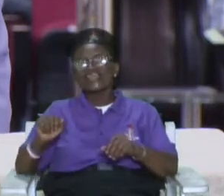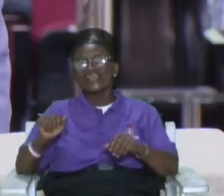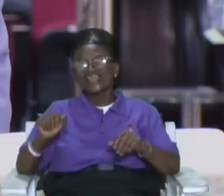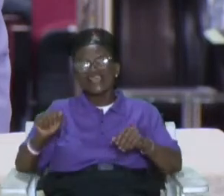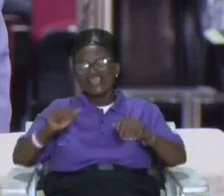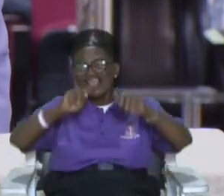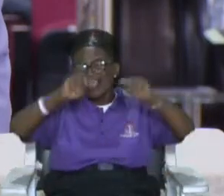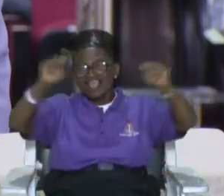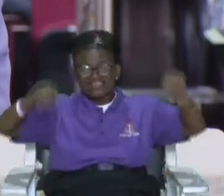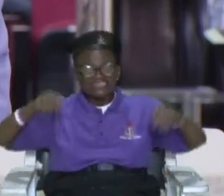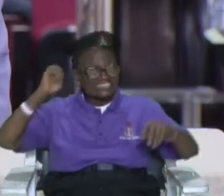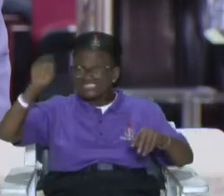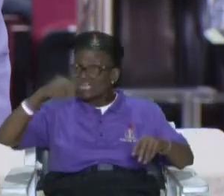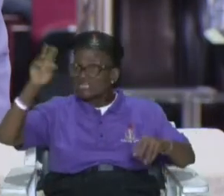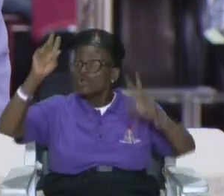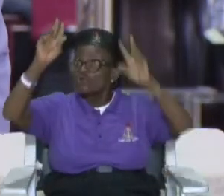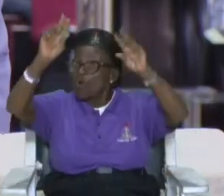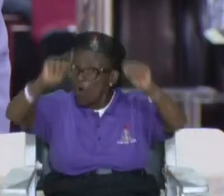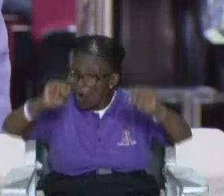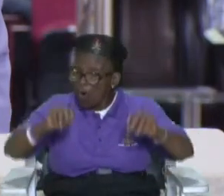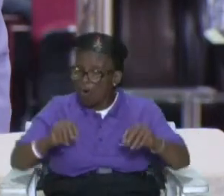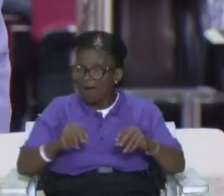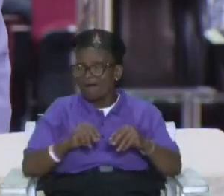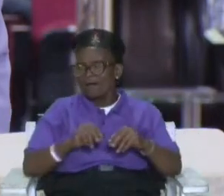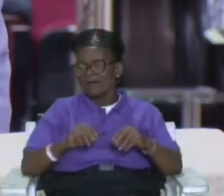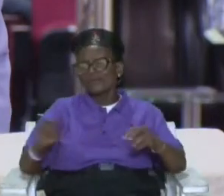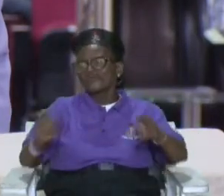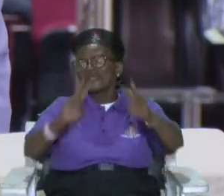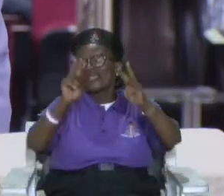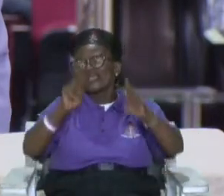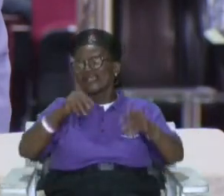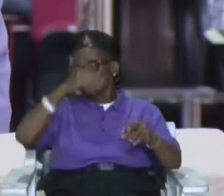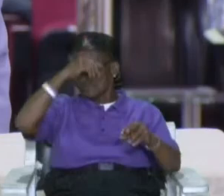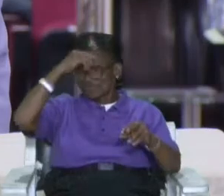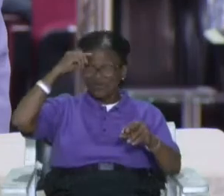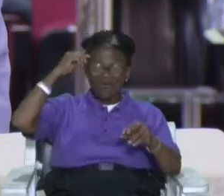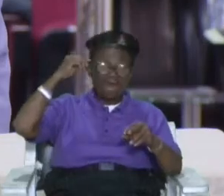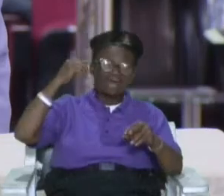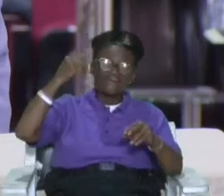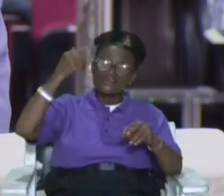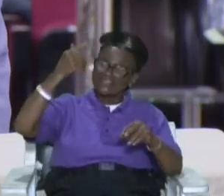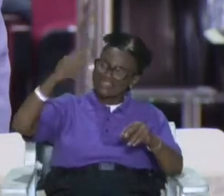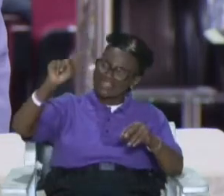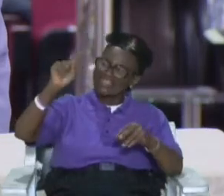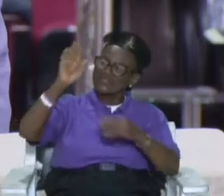They said, why not? He said, the God of Orimolusi will kill me.